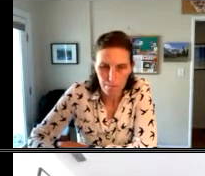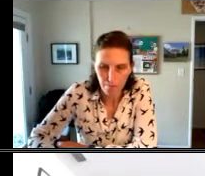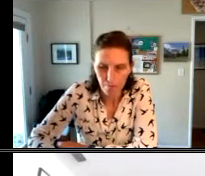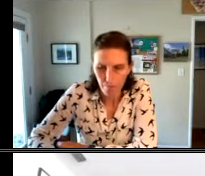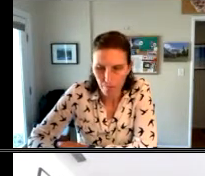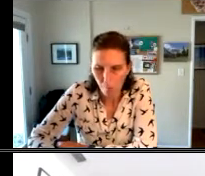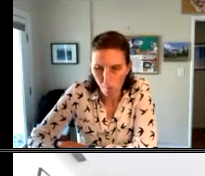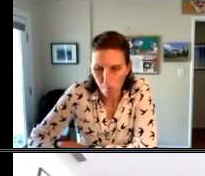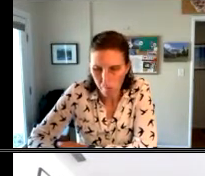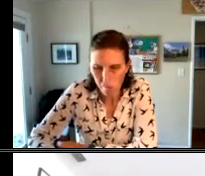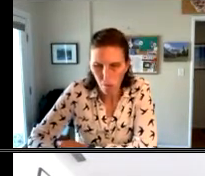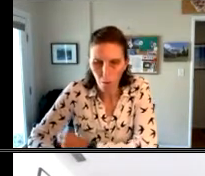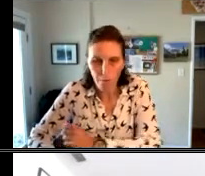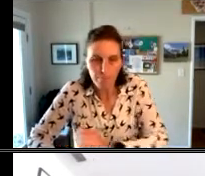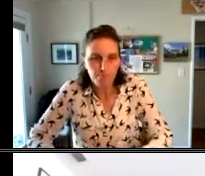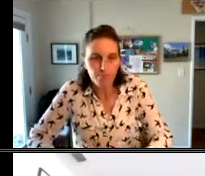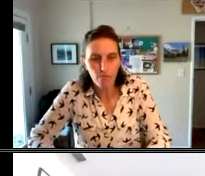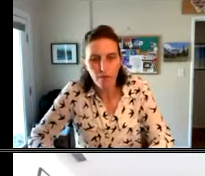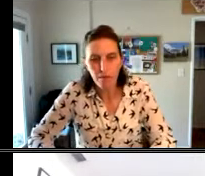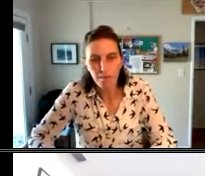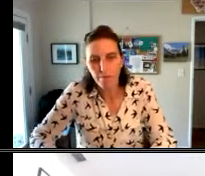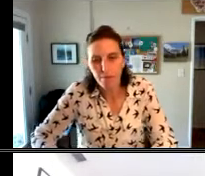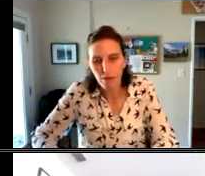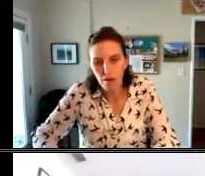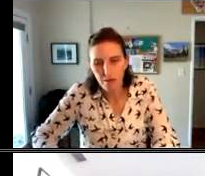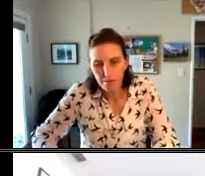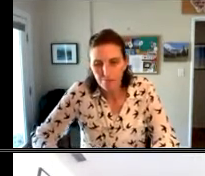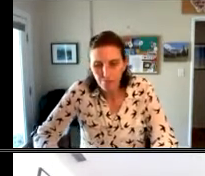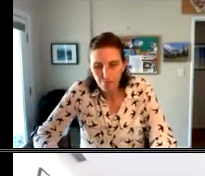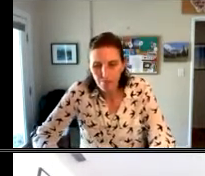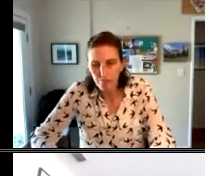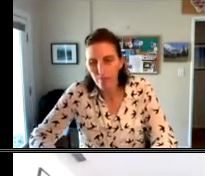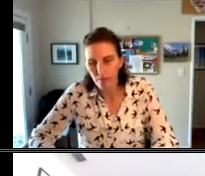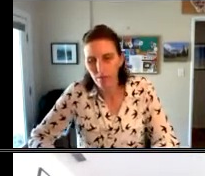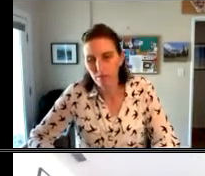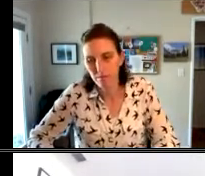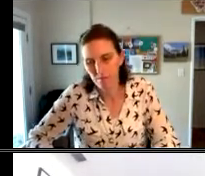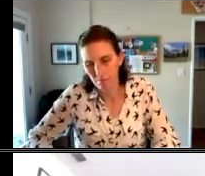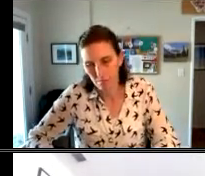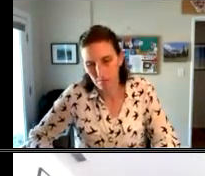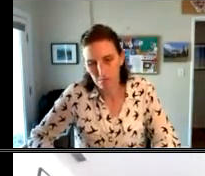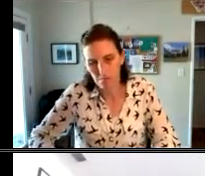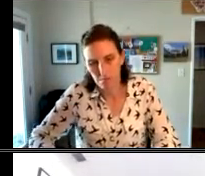using GoToWebinar, including how to provide public comment. Justin?